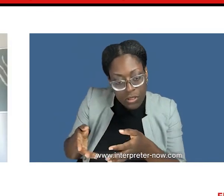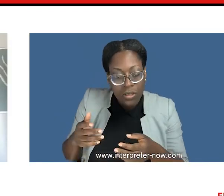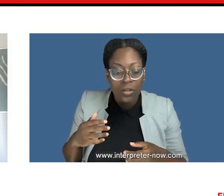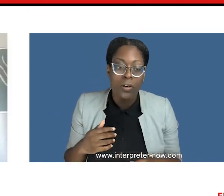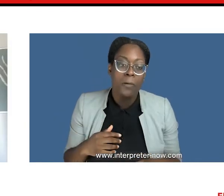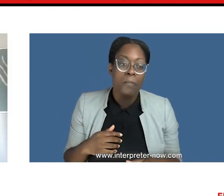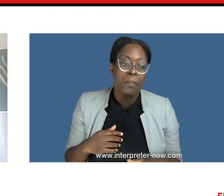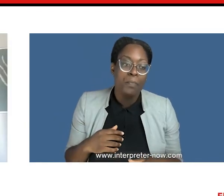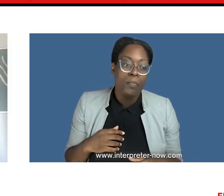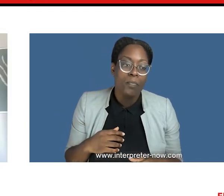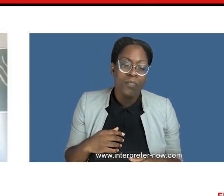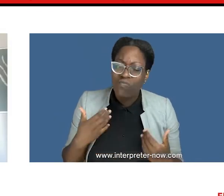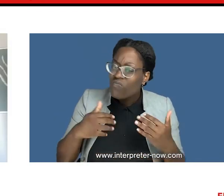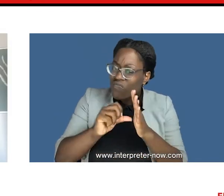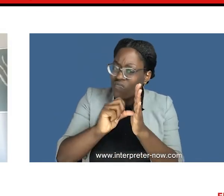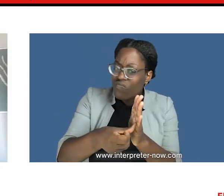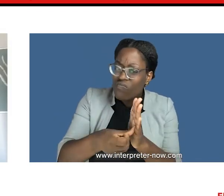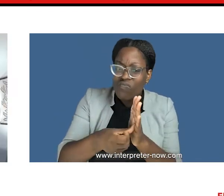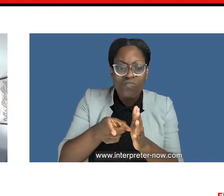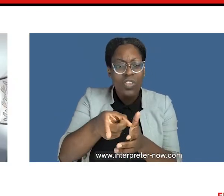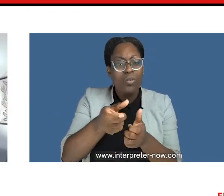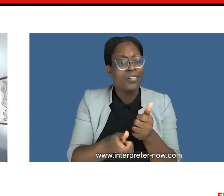with that person. And